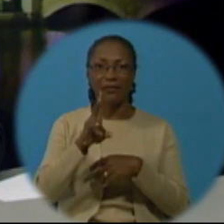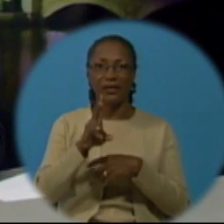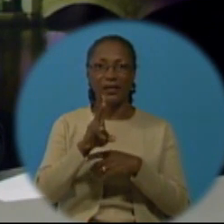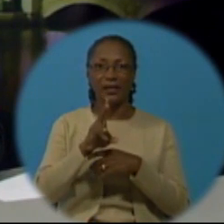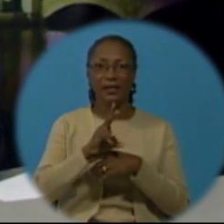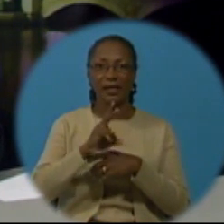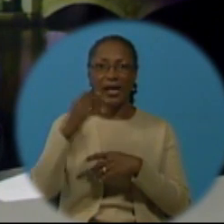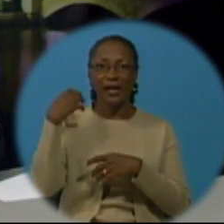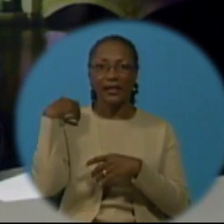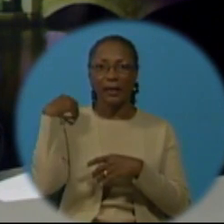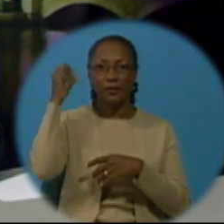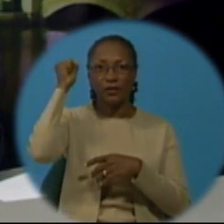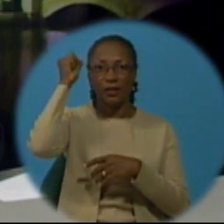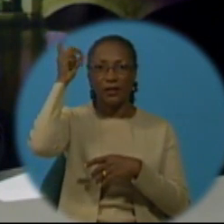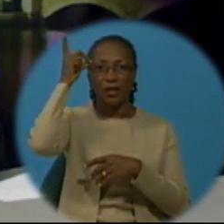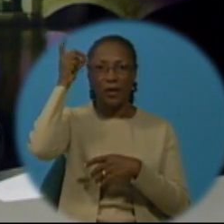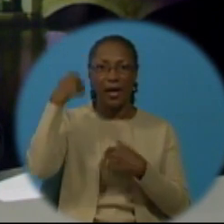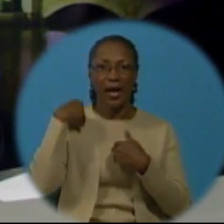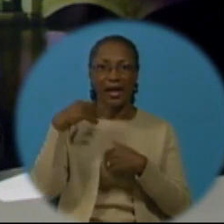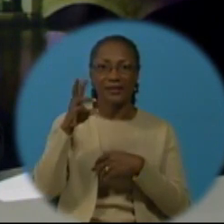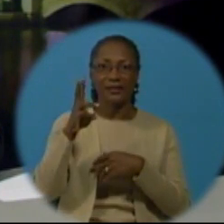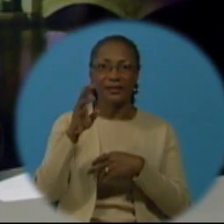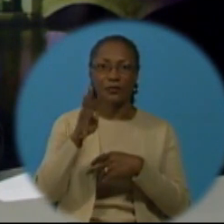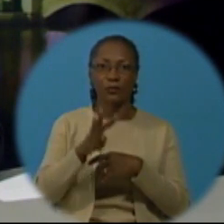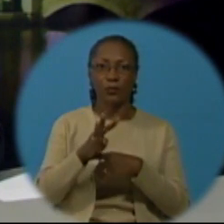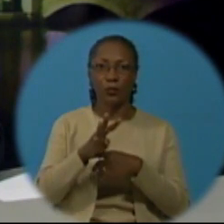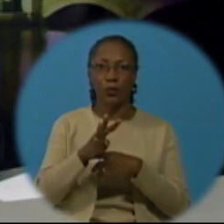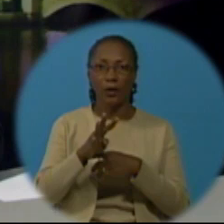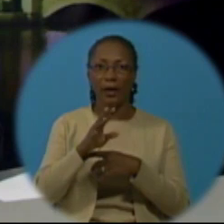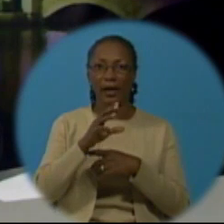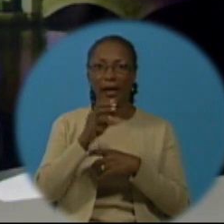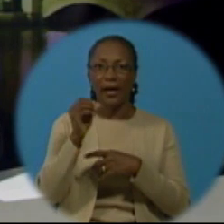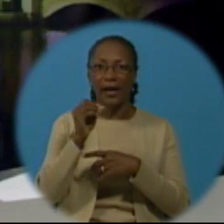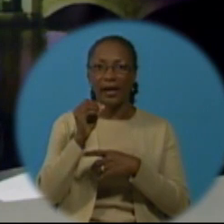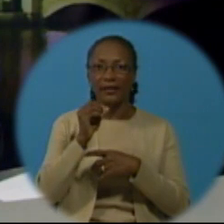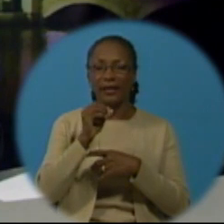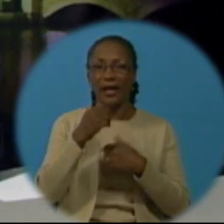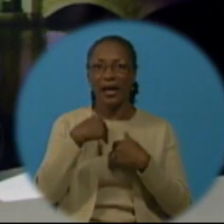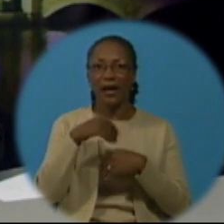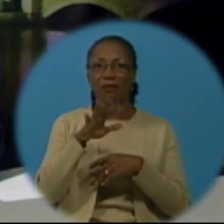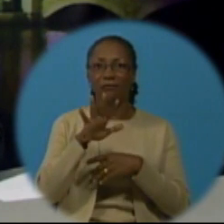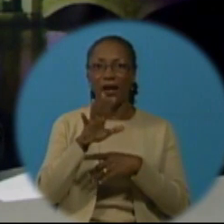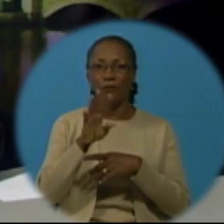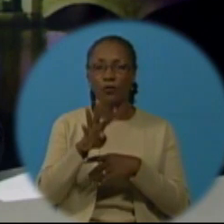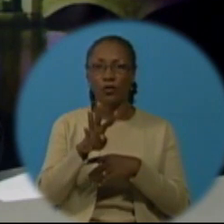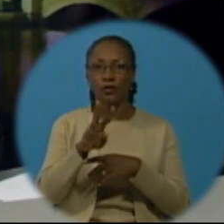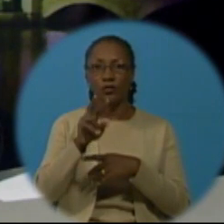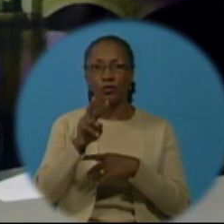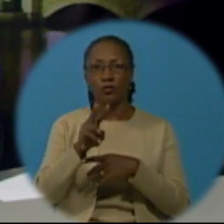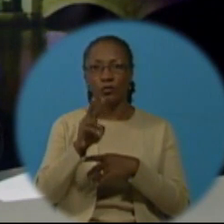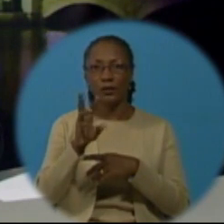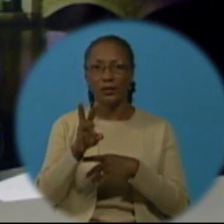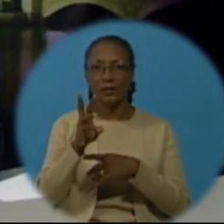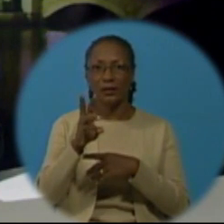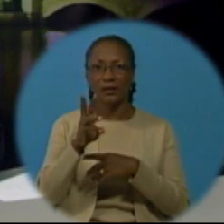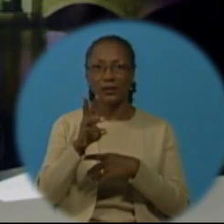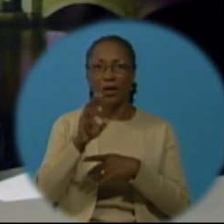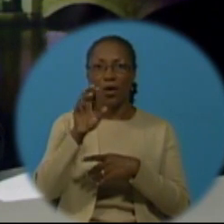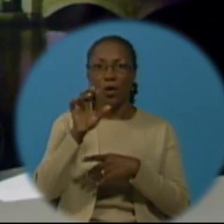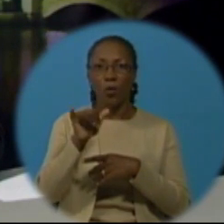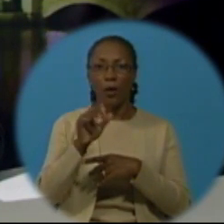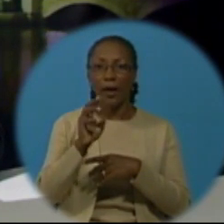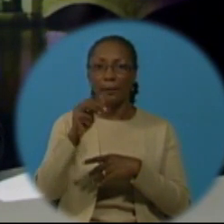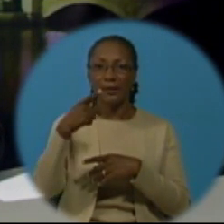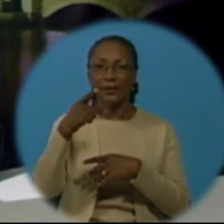Shane Dorich was unbeaten on 64 off 54, with five fours and two sixes, as YMPC made 144